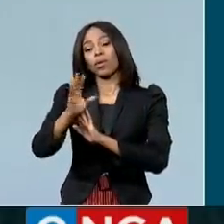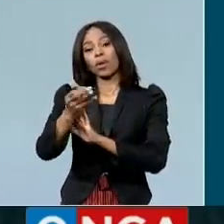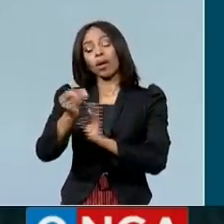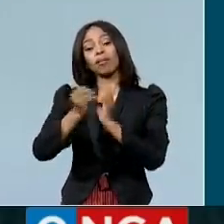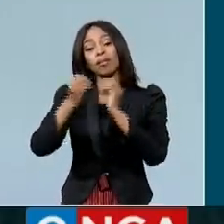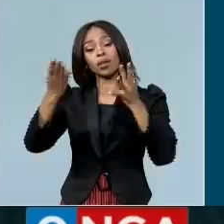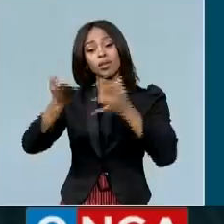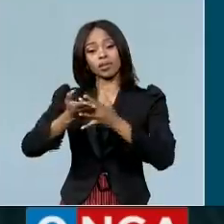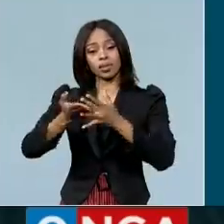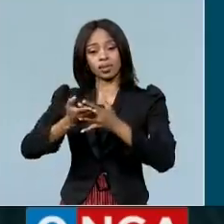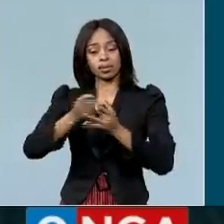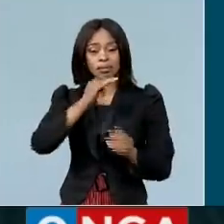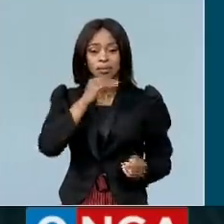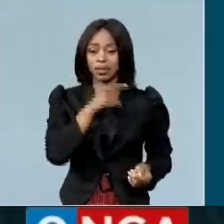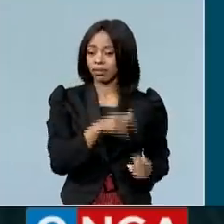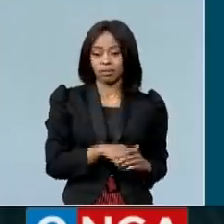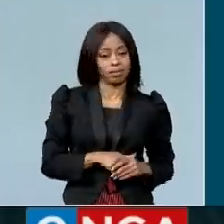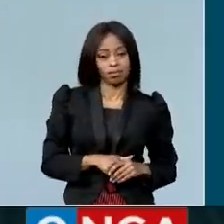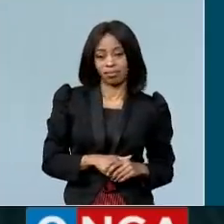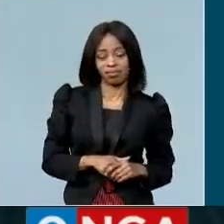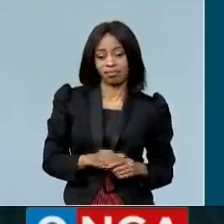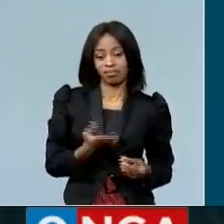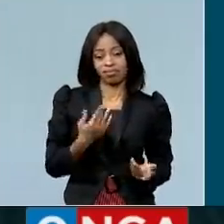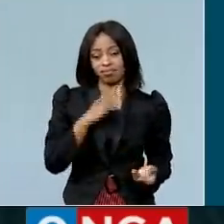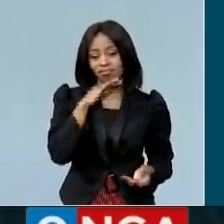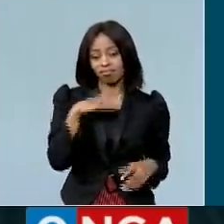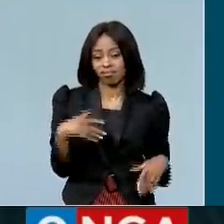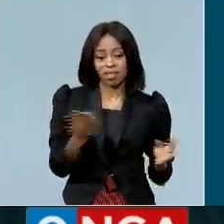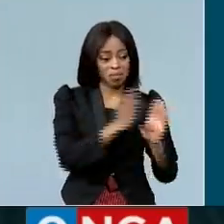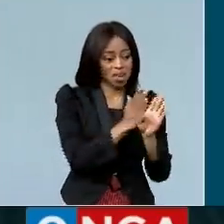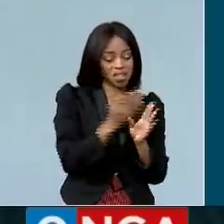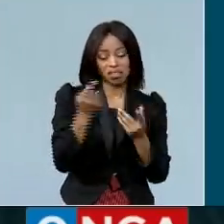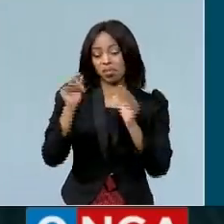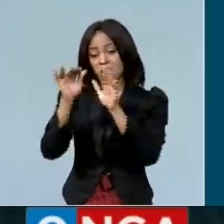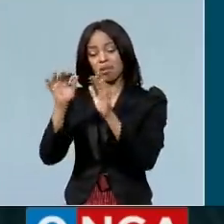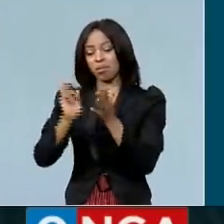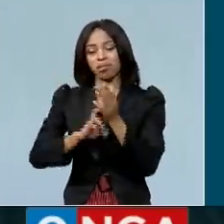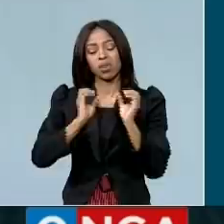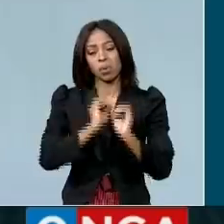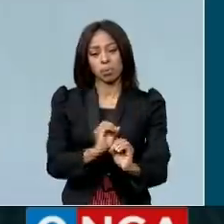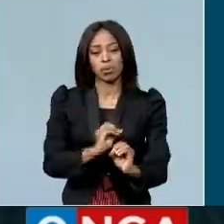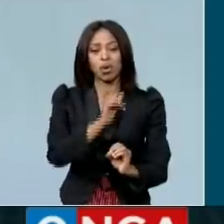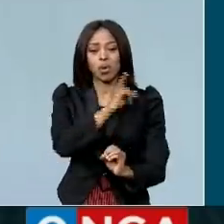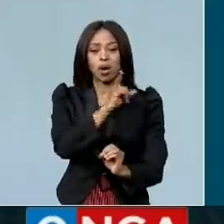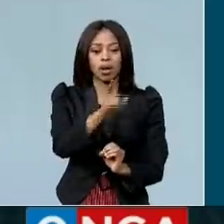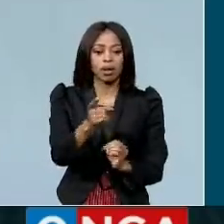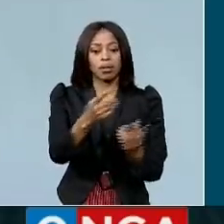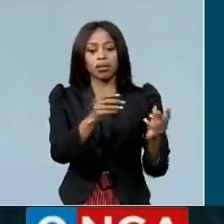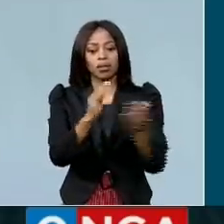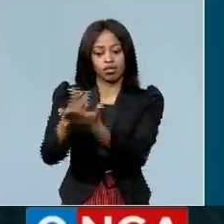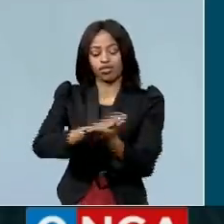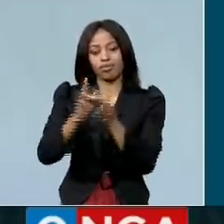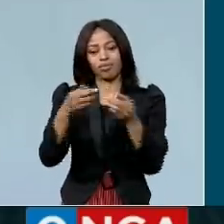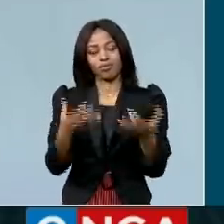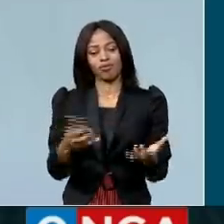cases, it will probably no longer matter much if you're in the public or the private sector because we will be having to pool resources.